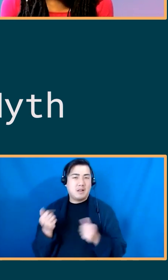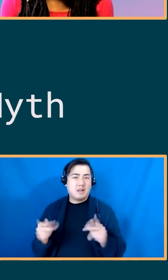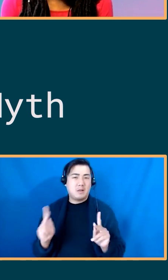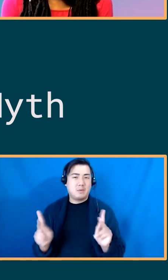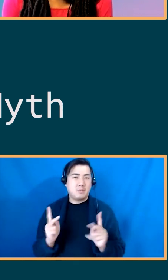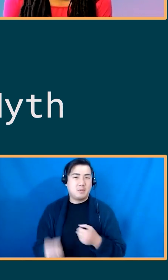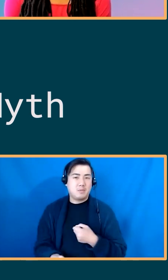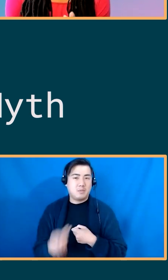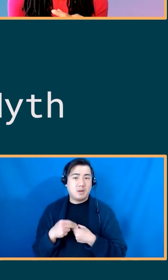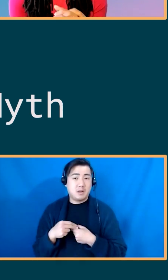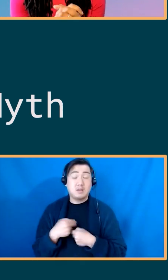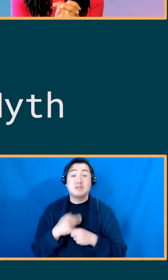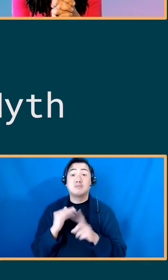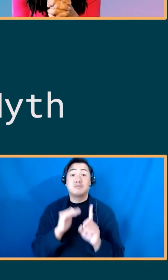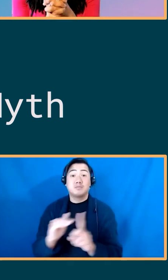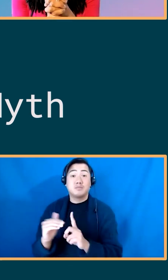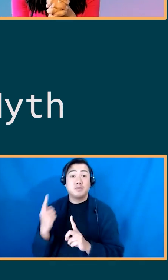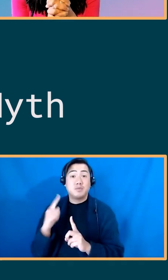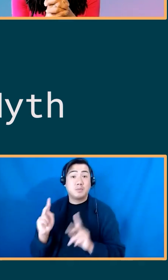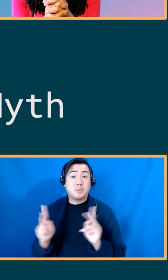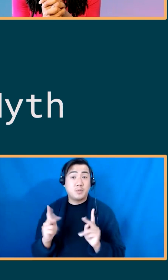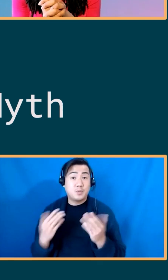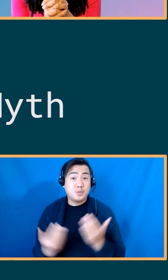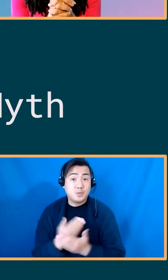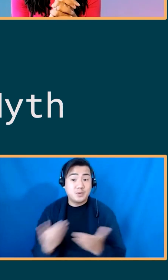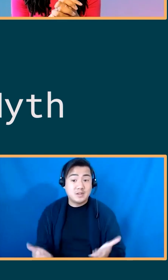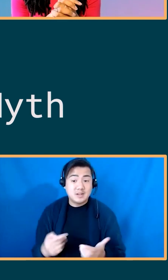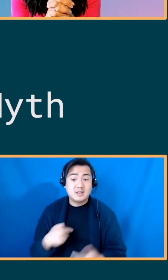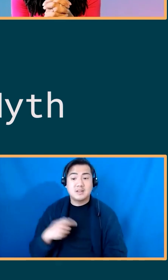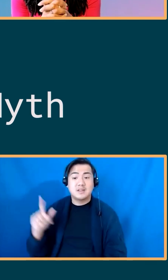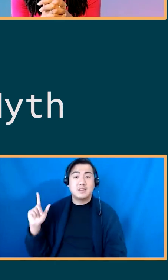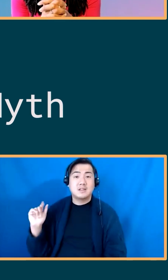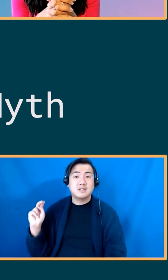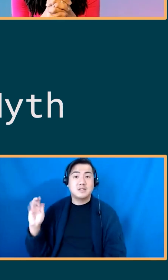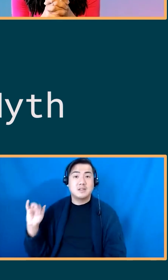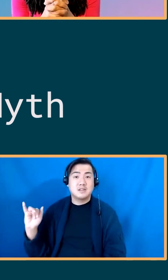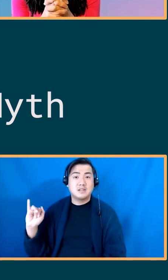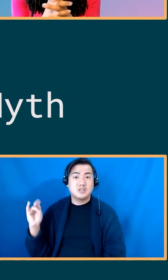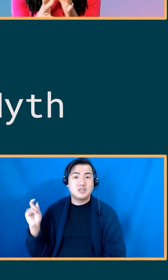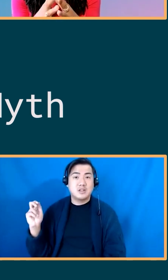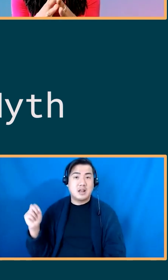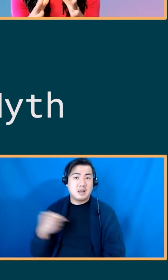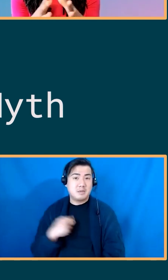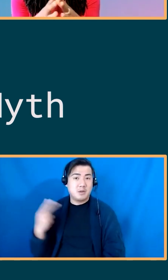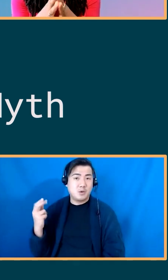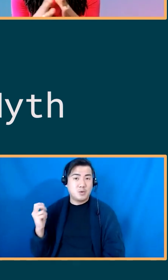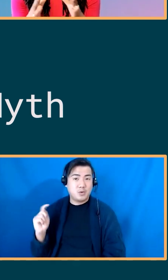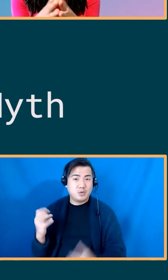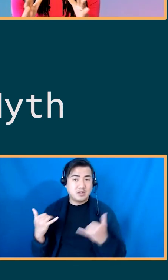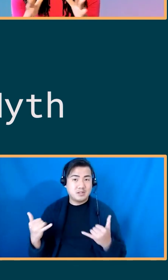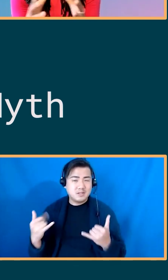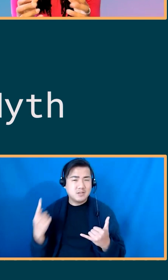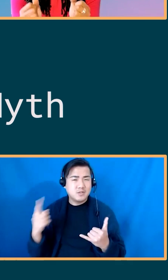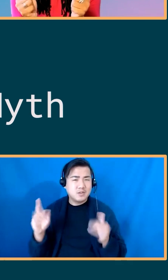new in this space, my name is Lindsey T.H. Jackson, and I have the honor of serving in the role of your host today to this amazing panel that